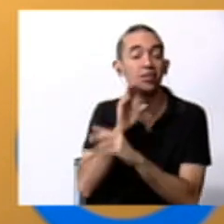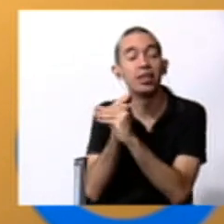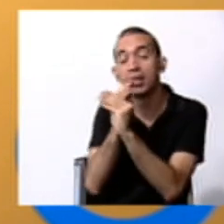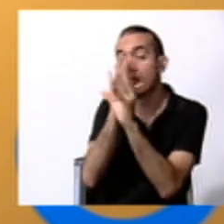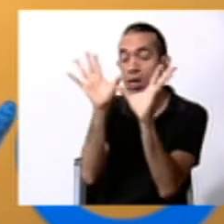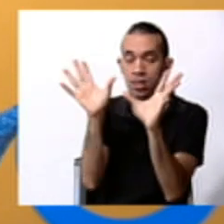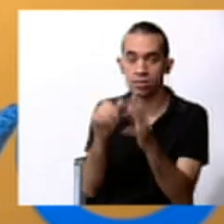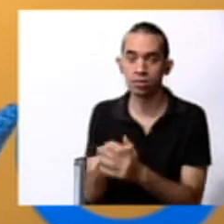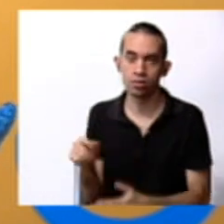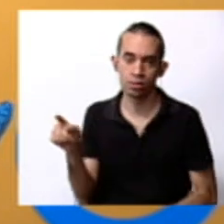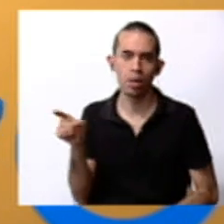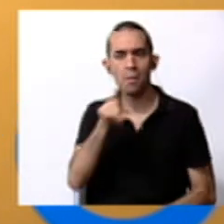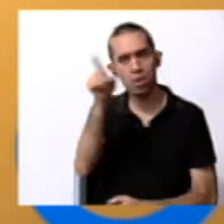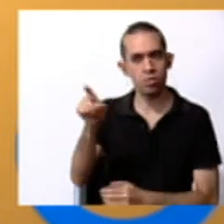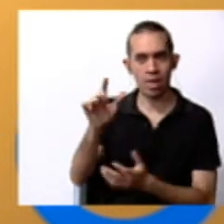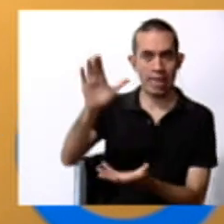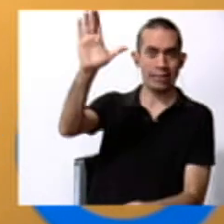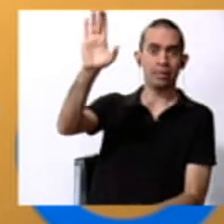Holly big,